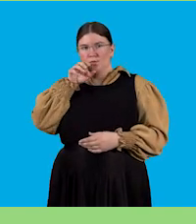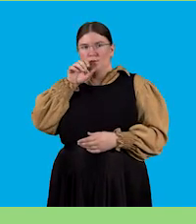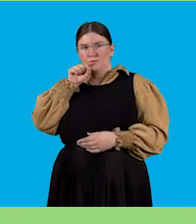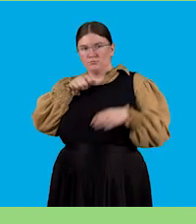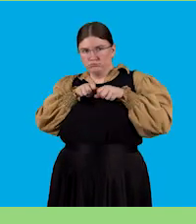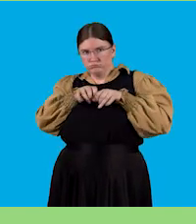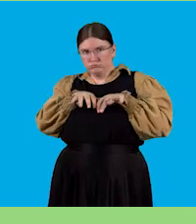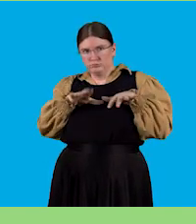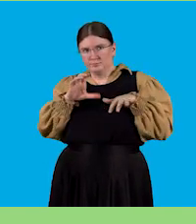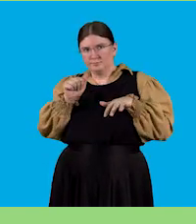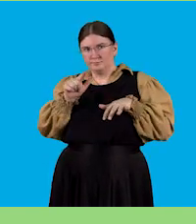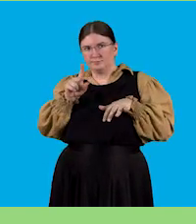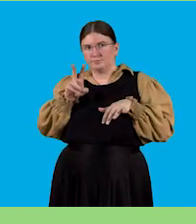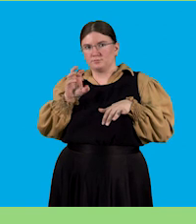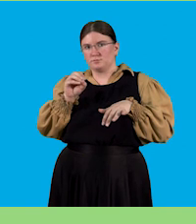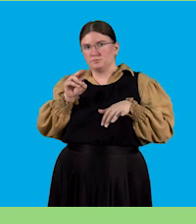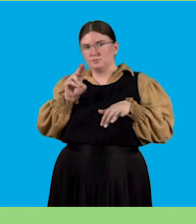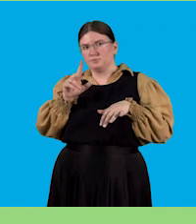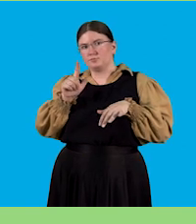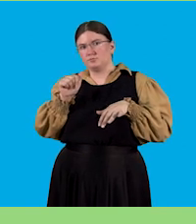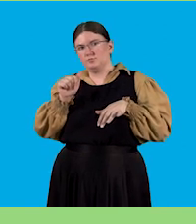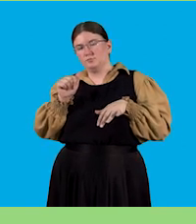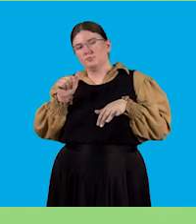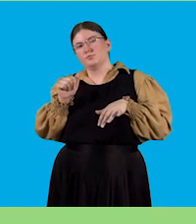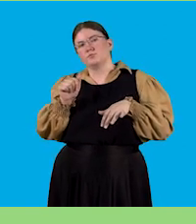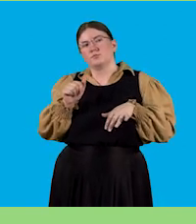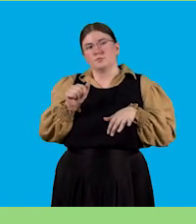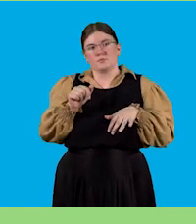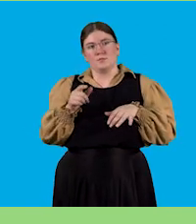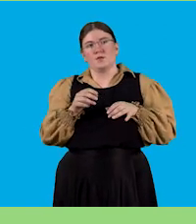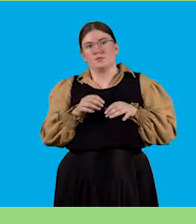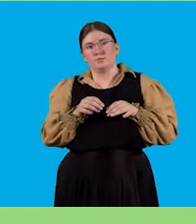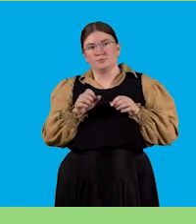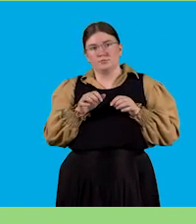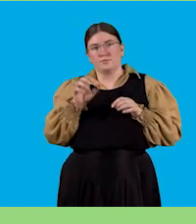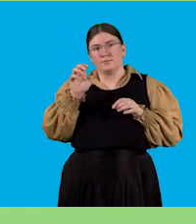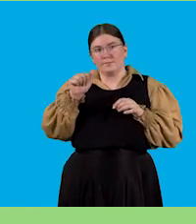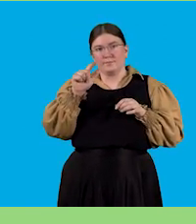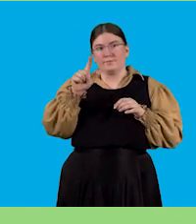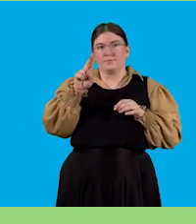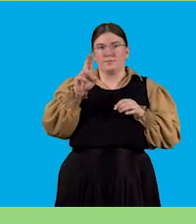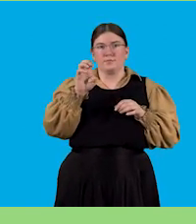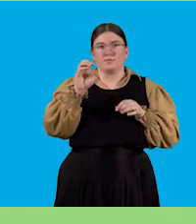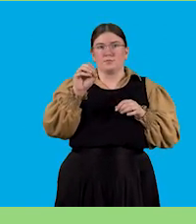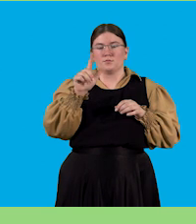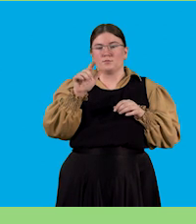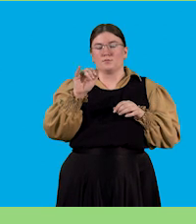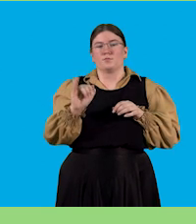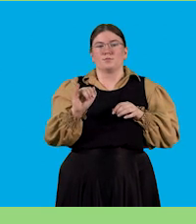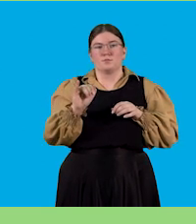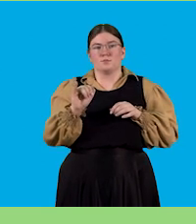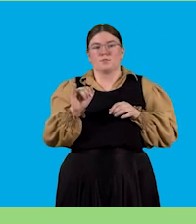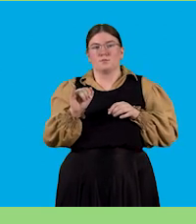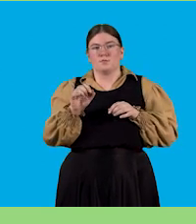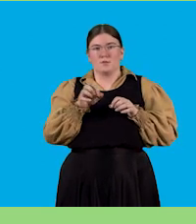diffuses into the cells of the alveoli and then into the blood capillaries. There you can see we also